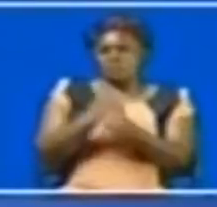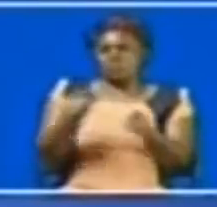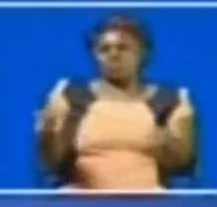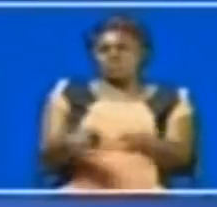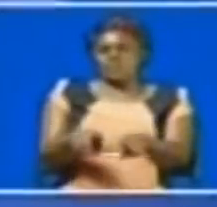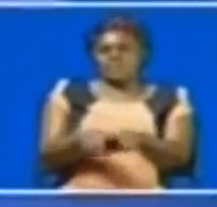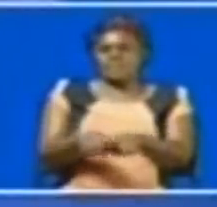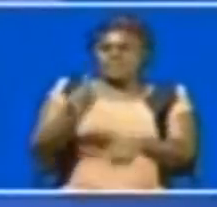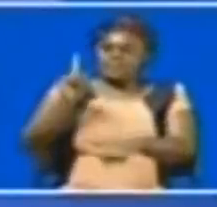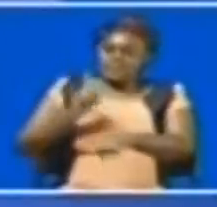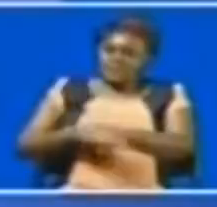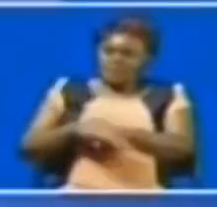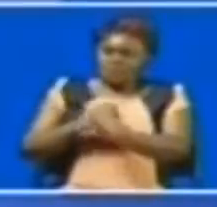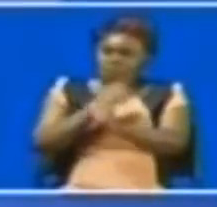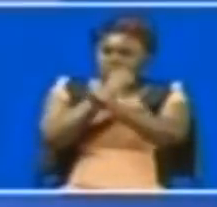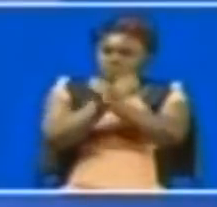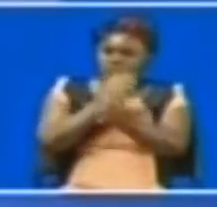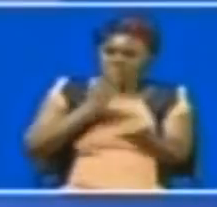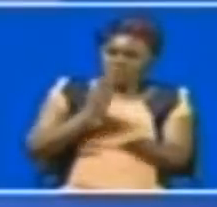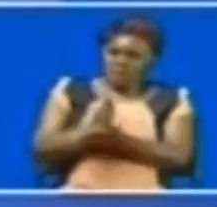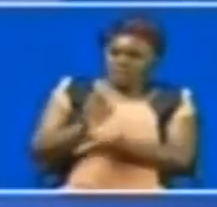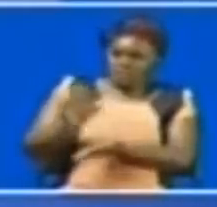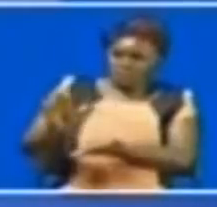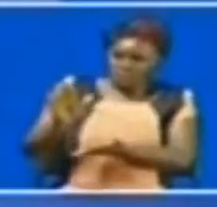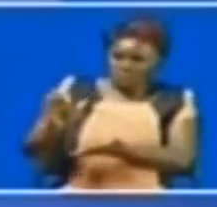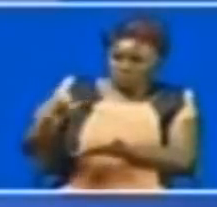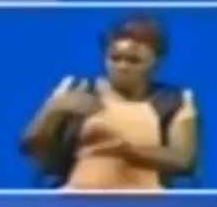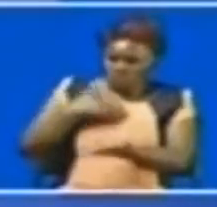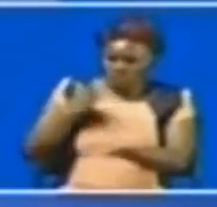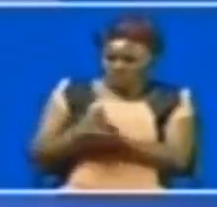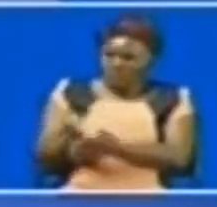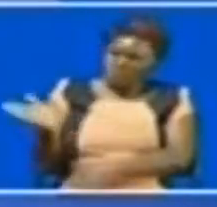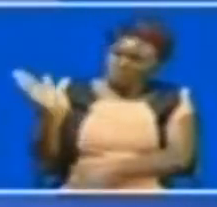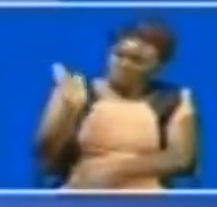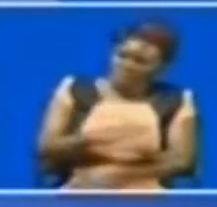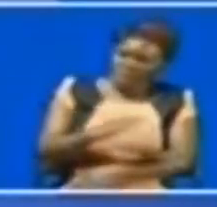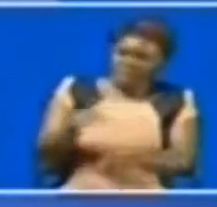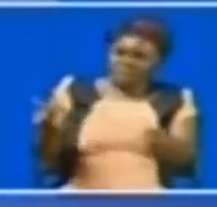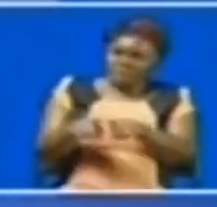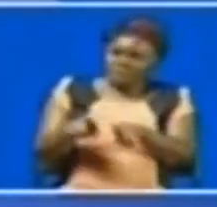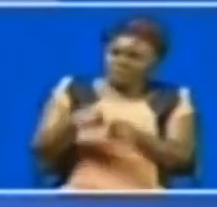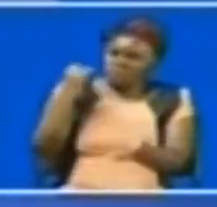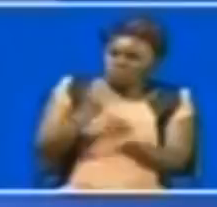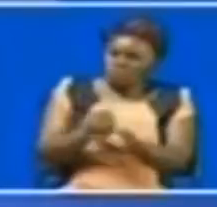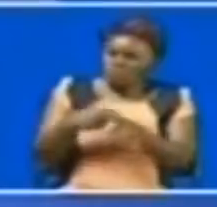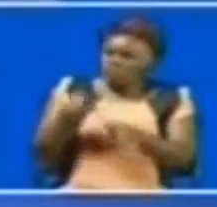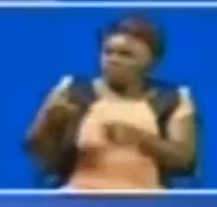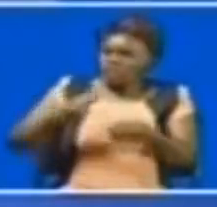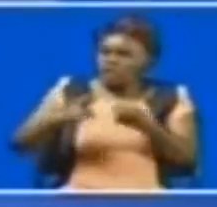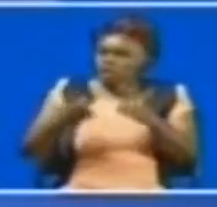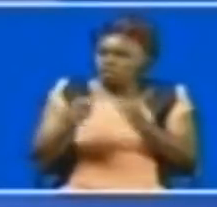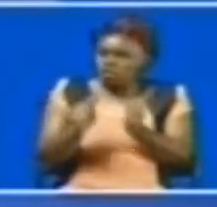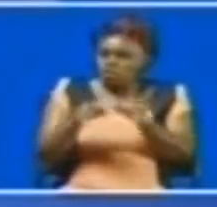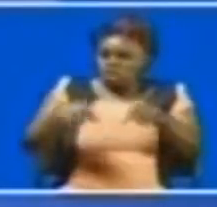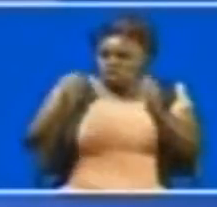doing. Yeah. So once you defend your rights, which you say you have every right to, so you'll still go back, despite the strained relations, like still